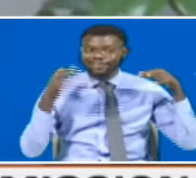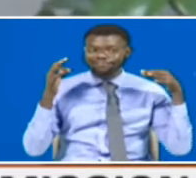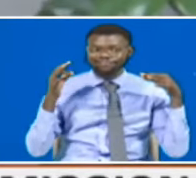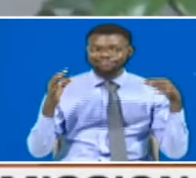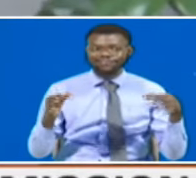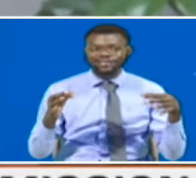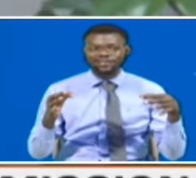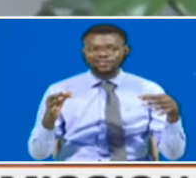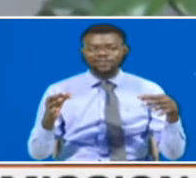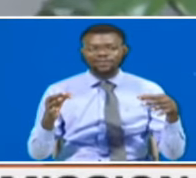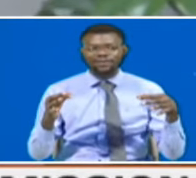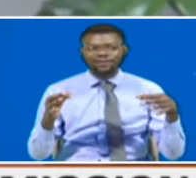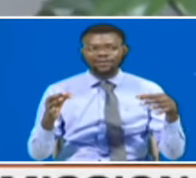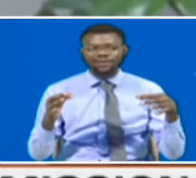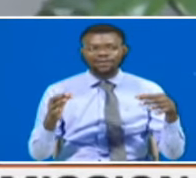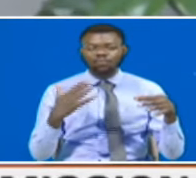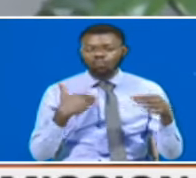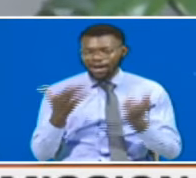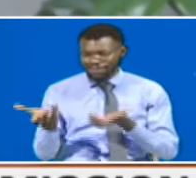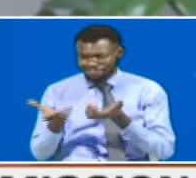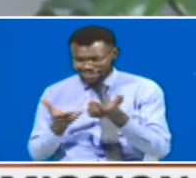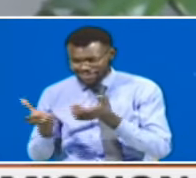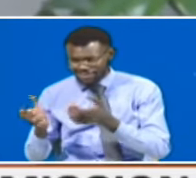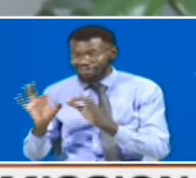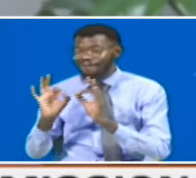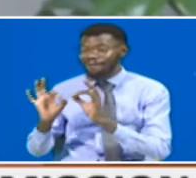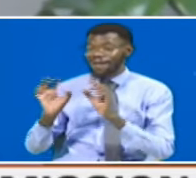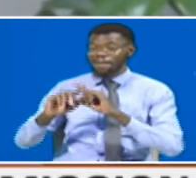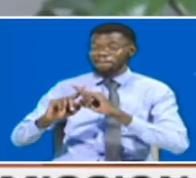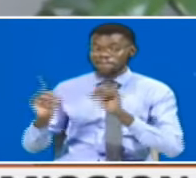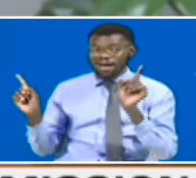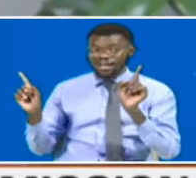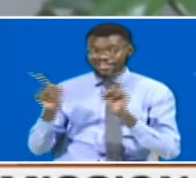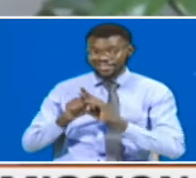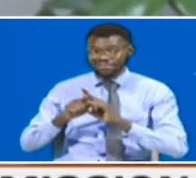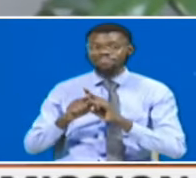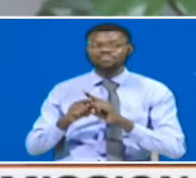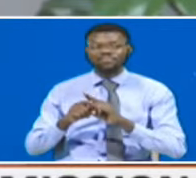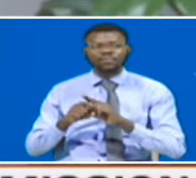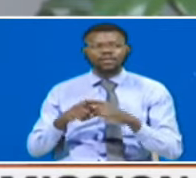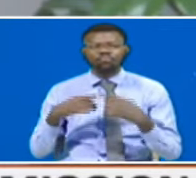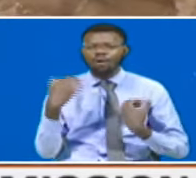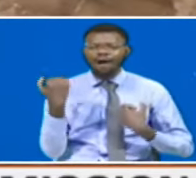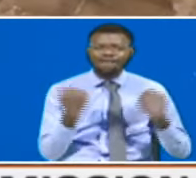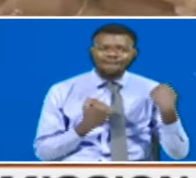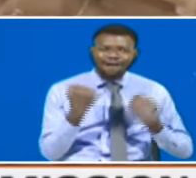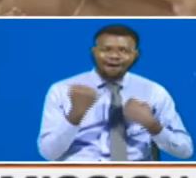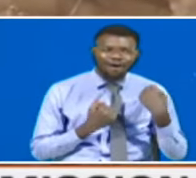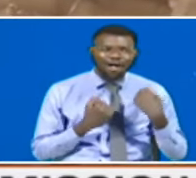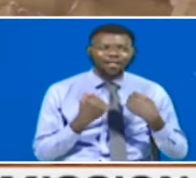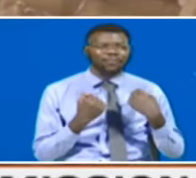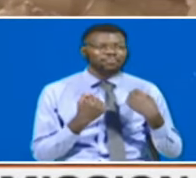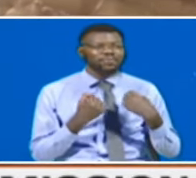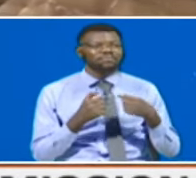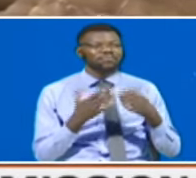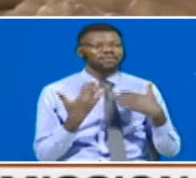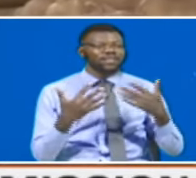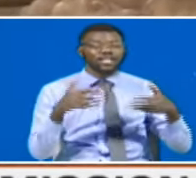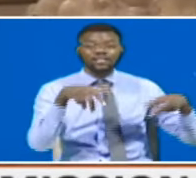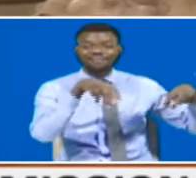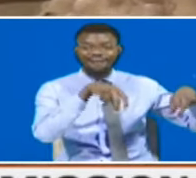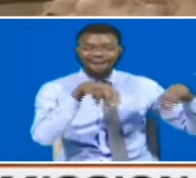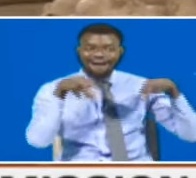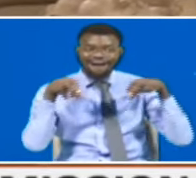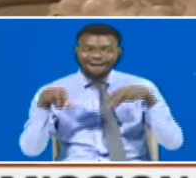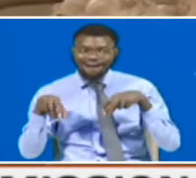sense for our business, but also because it makes sense for our carbon footprint, not just with cargo movements within Kenya, but across